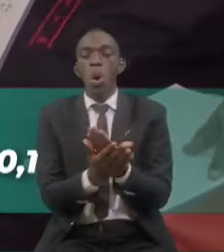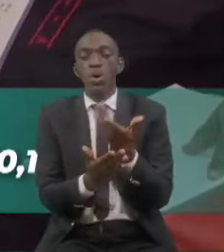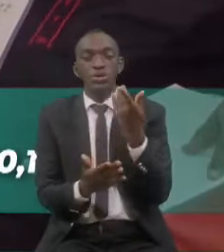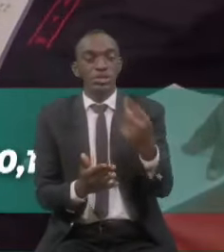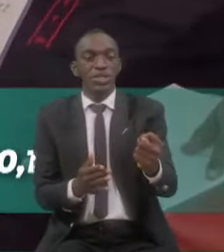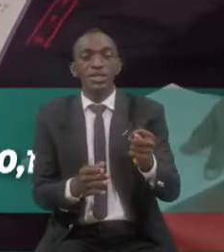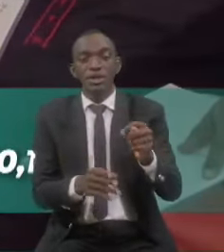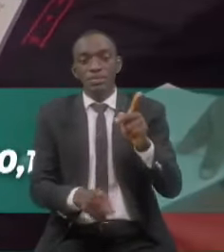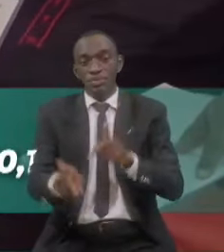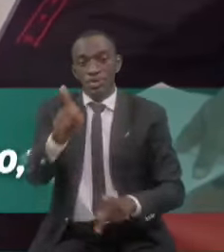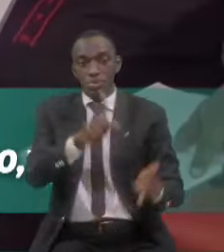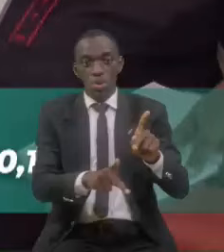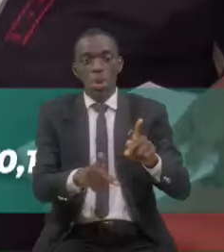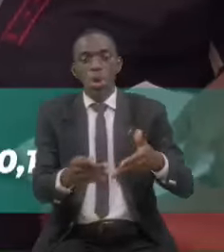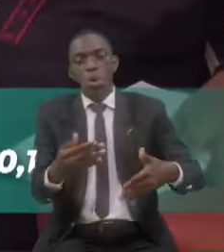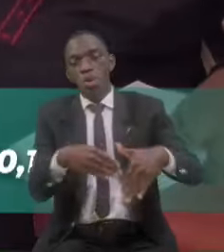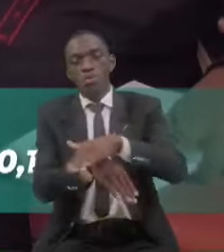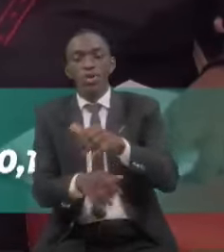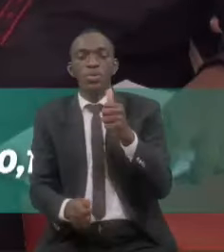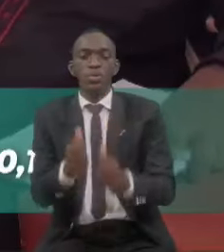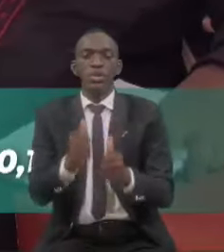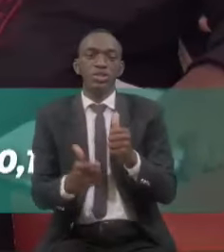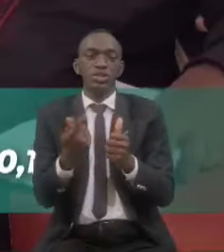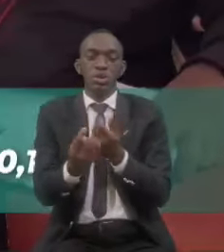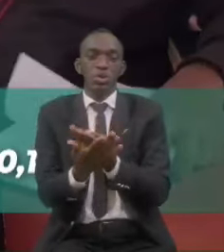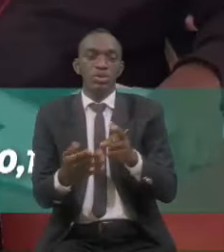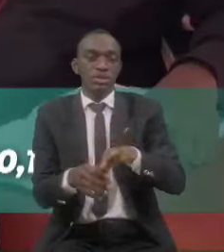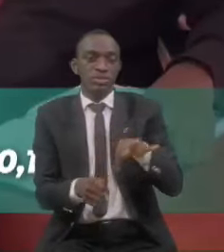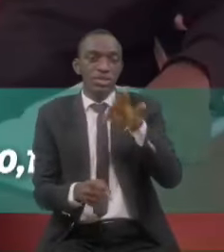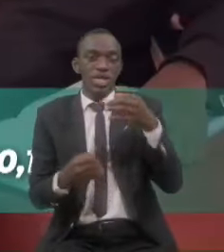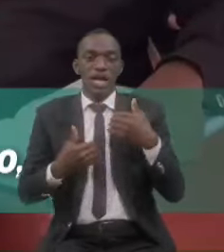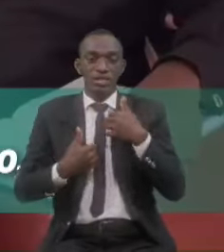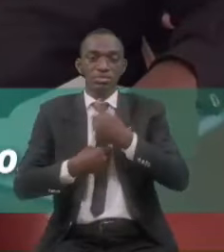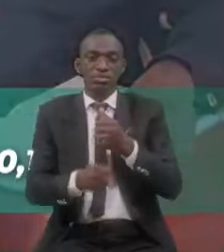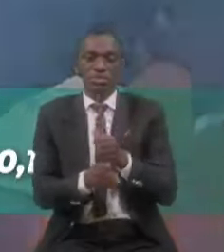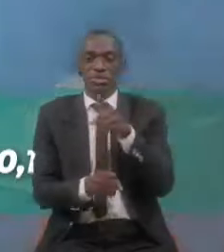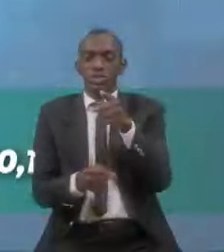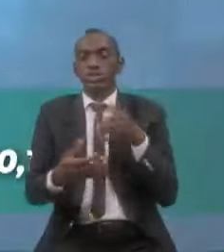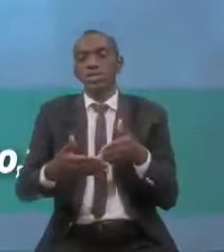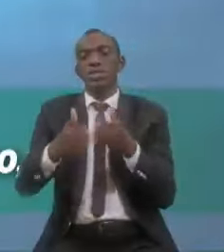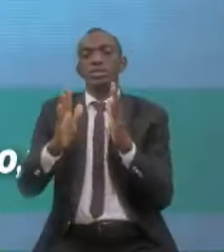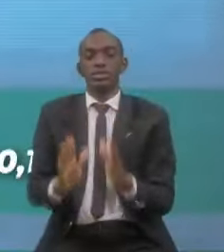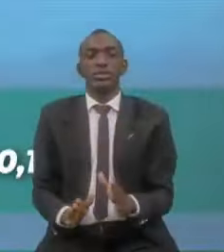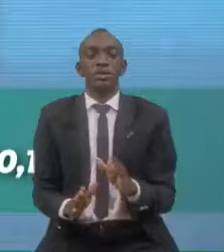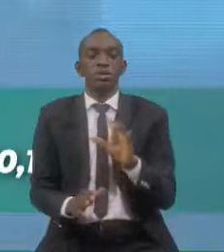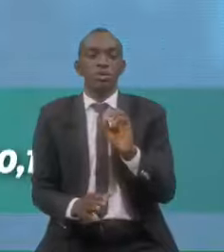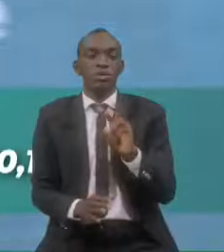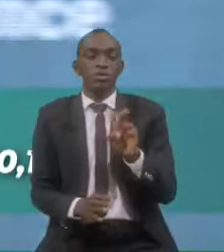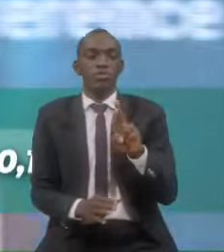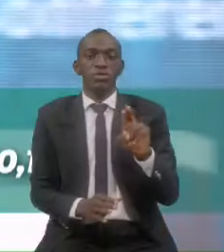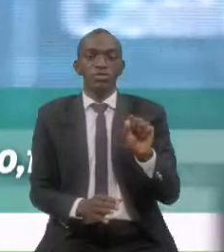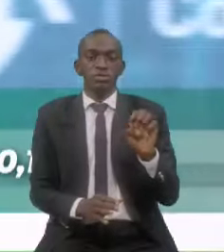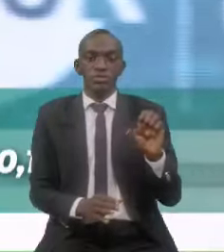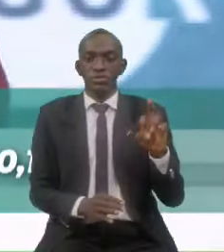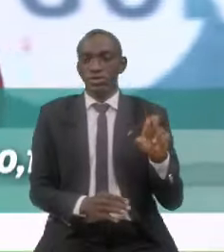Ghost has made you overseers. I must ask myself, because I